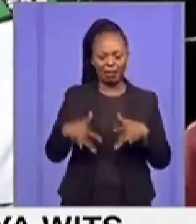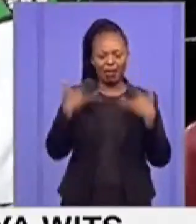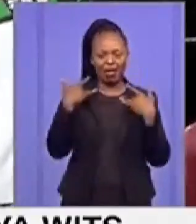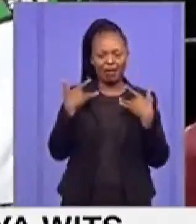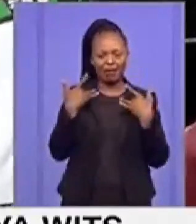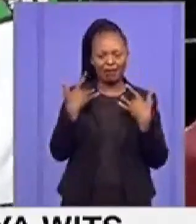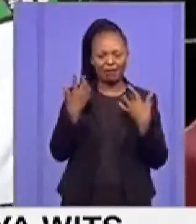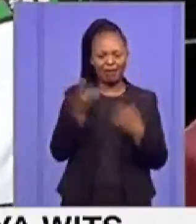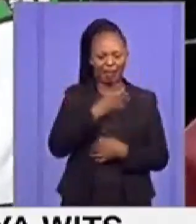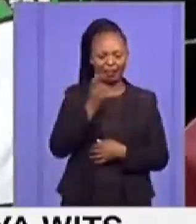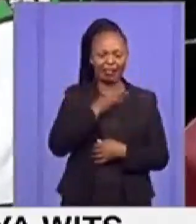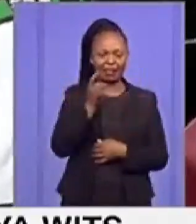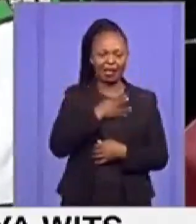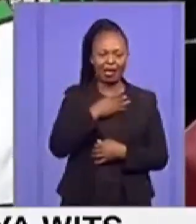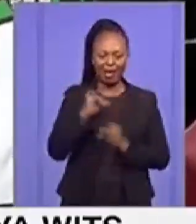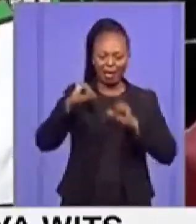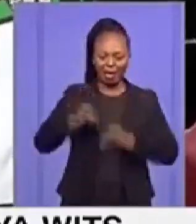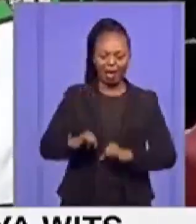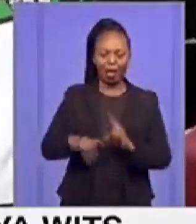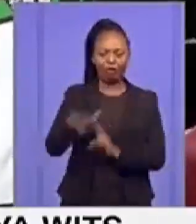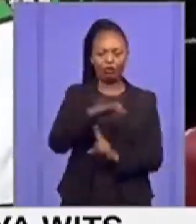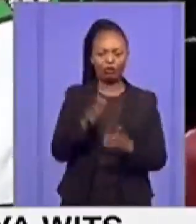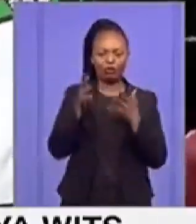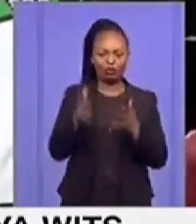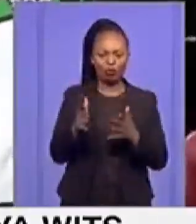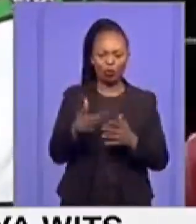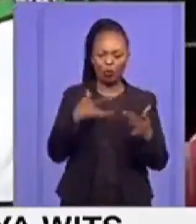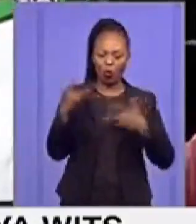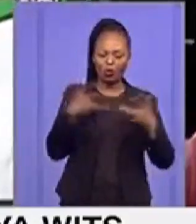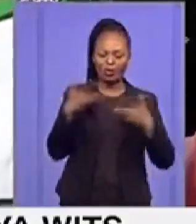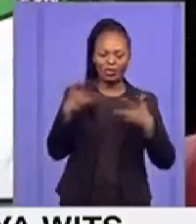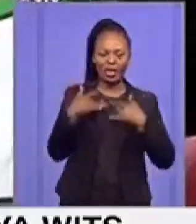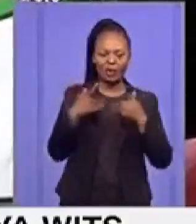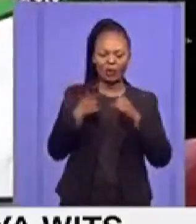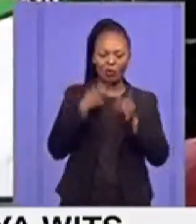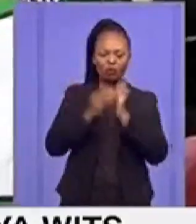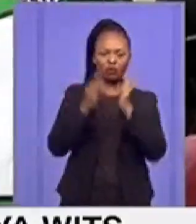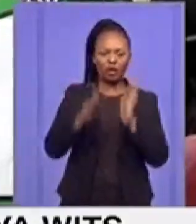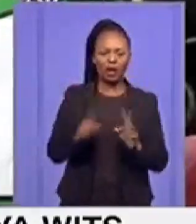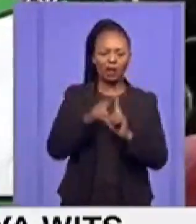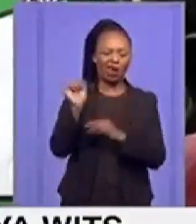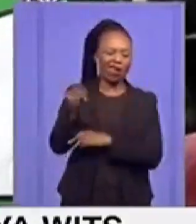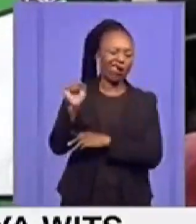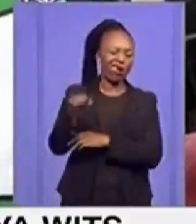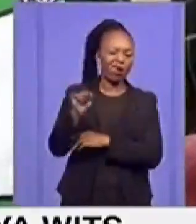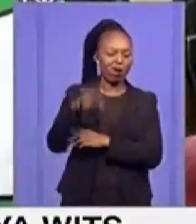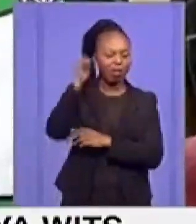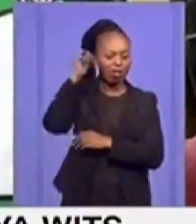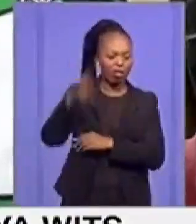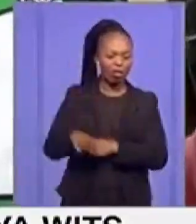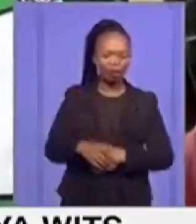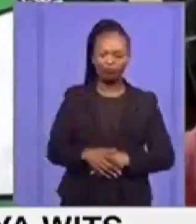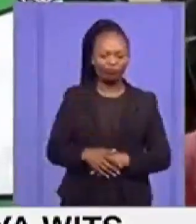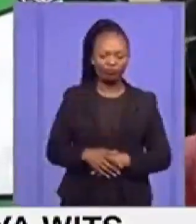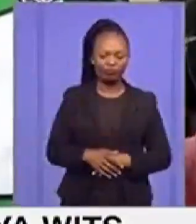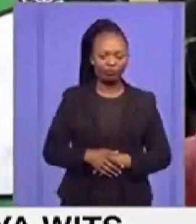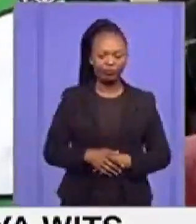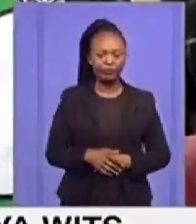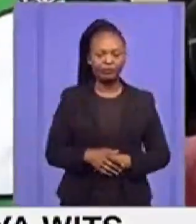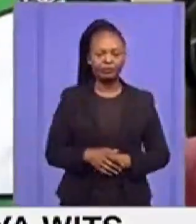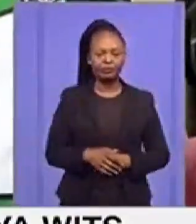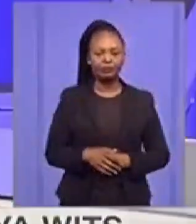then allow a situation where students are raising concerns and we just decide to remain silent.